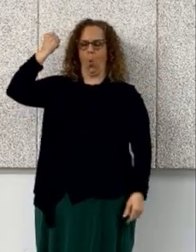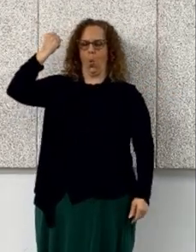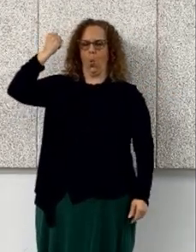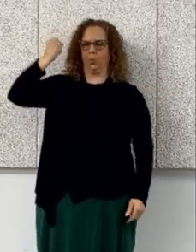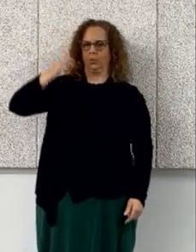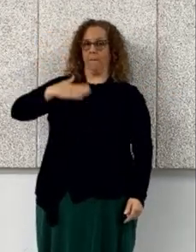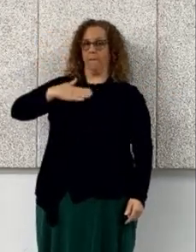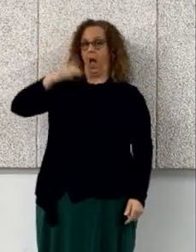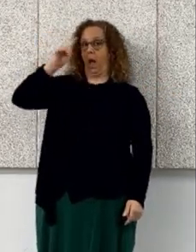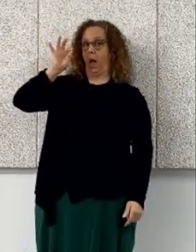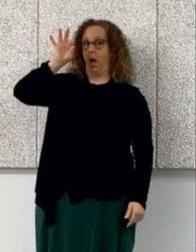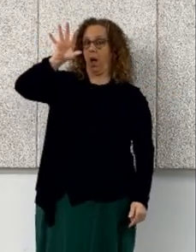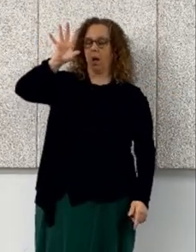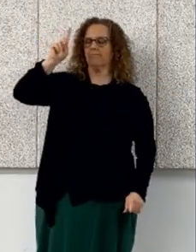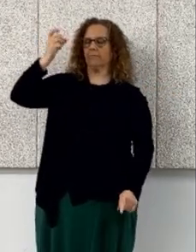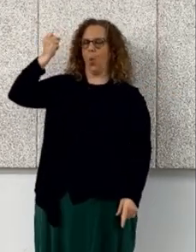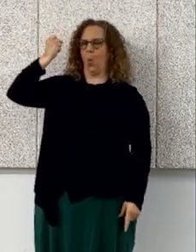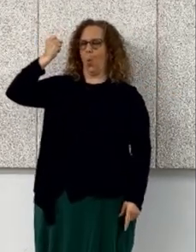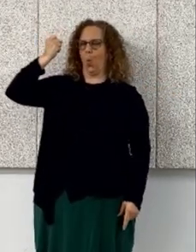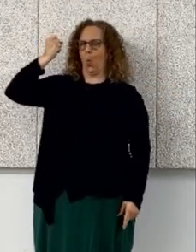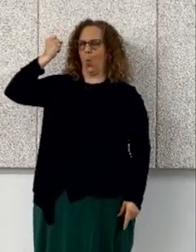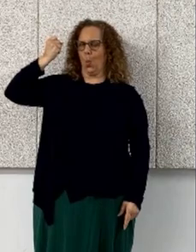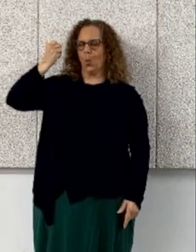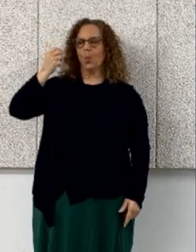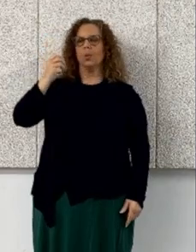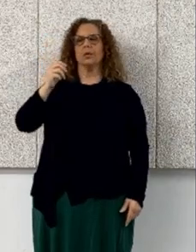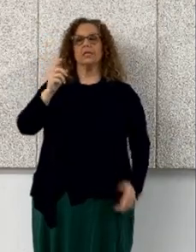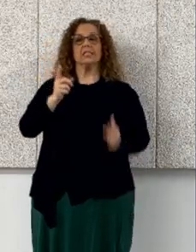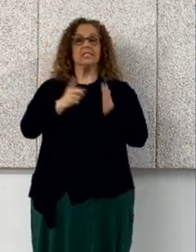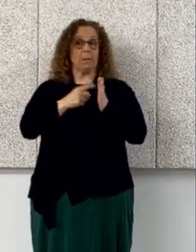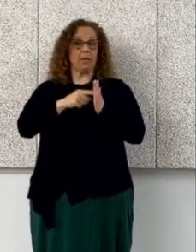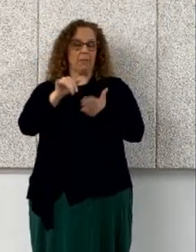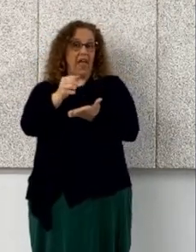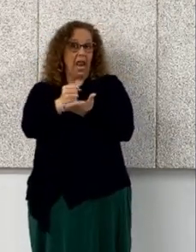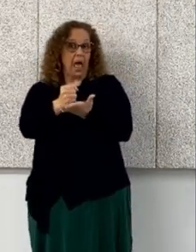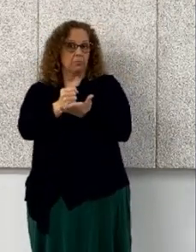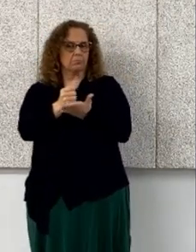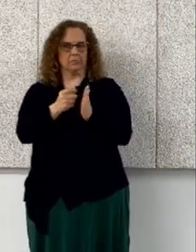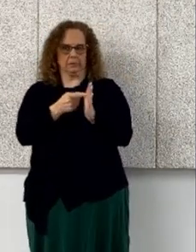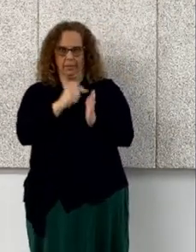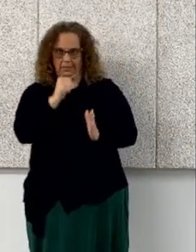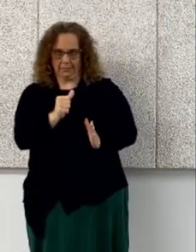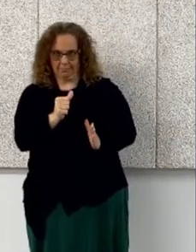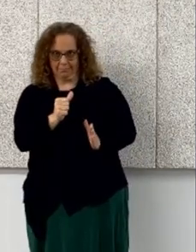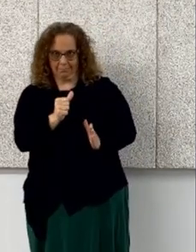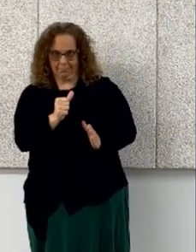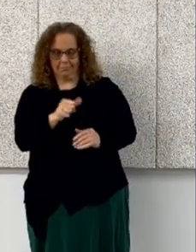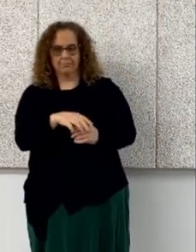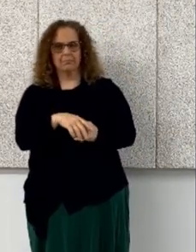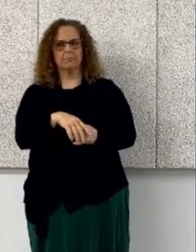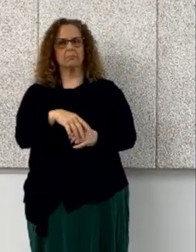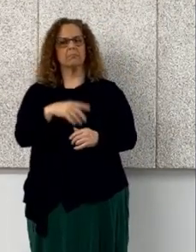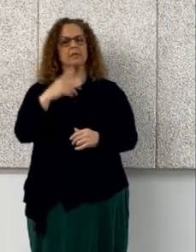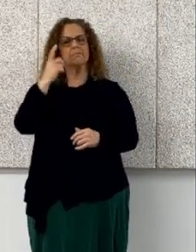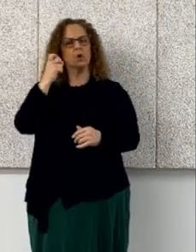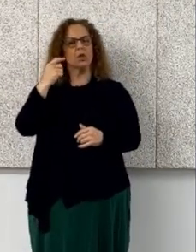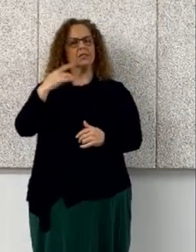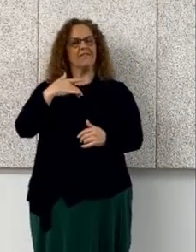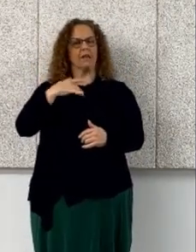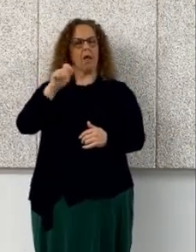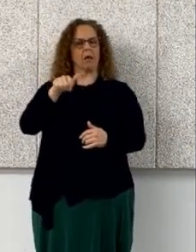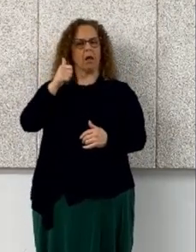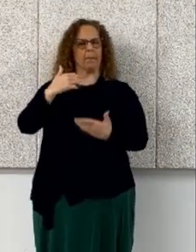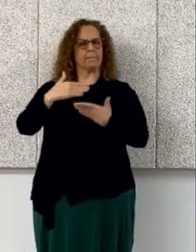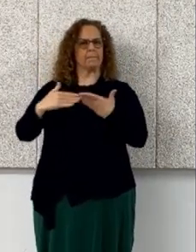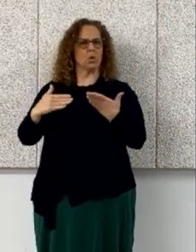my thing, sometimes that is, I think, useful. Sometimes it's not useful. Because I think there's another side of this, which is, you